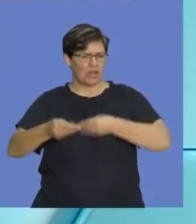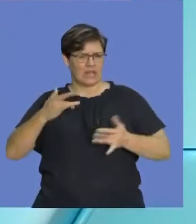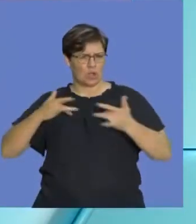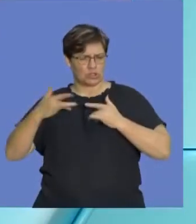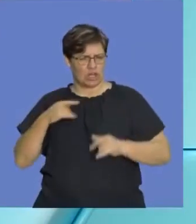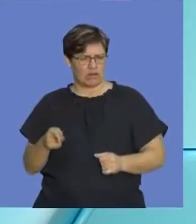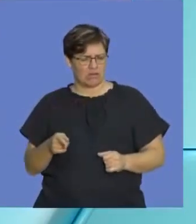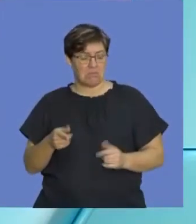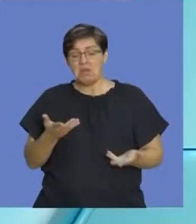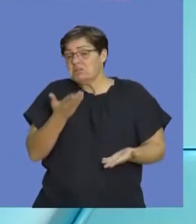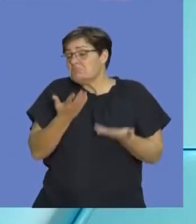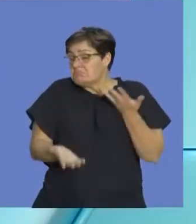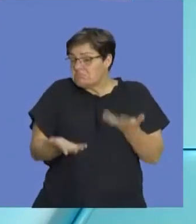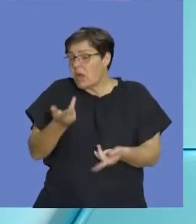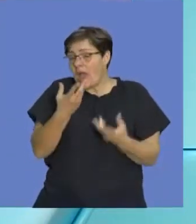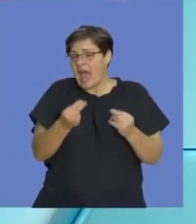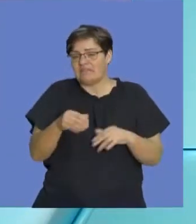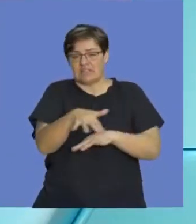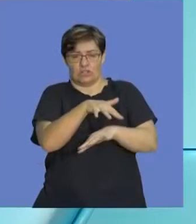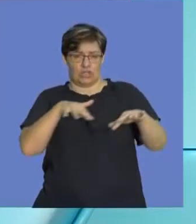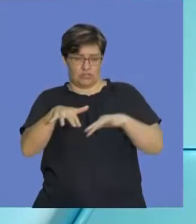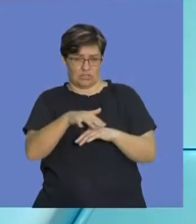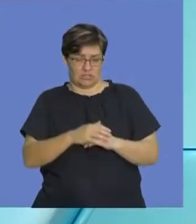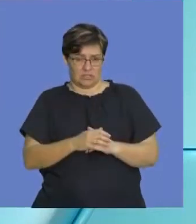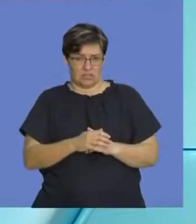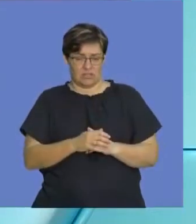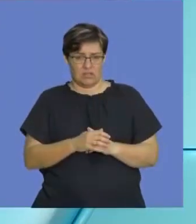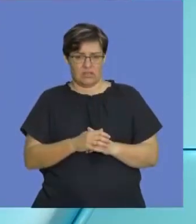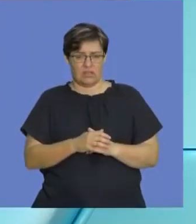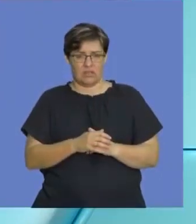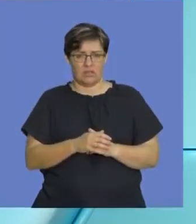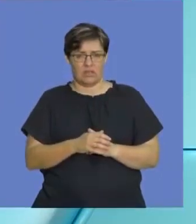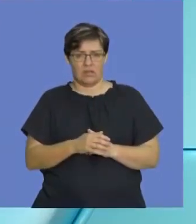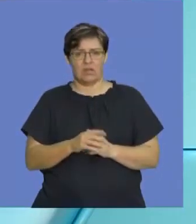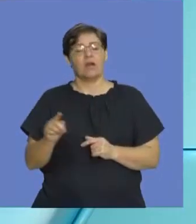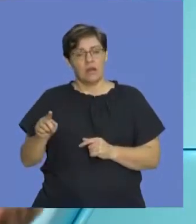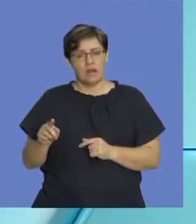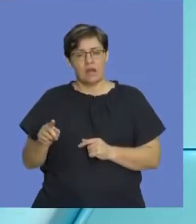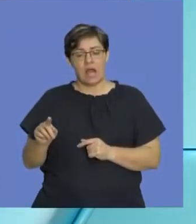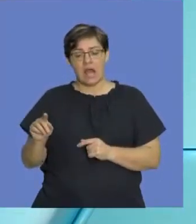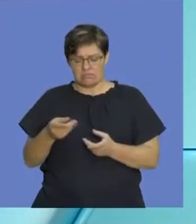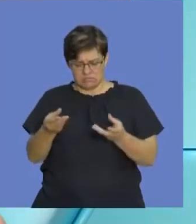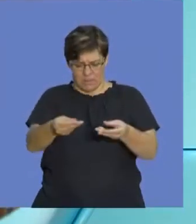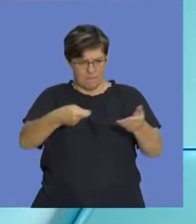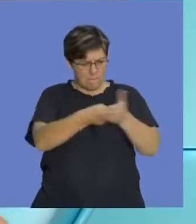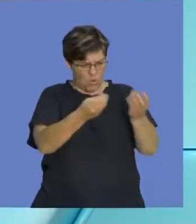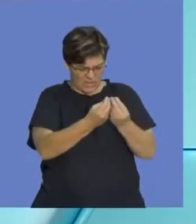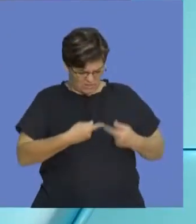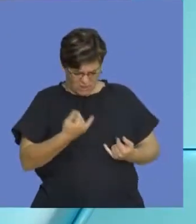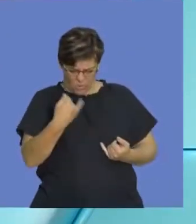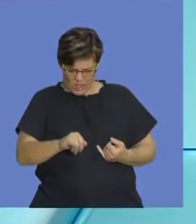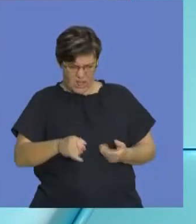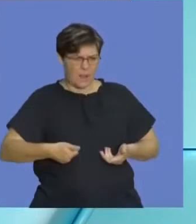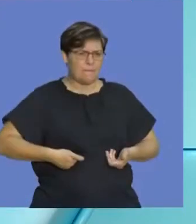have a situation sometimes where you return inventory to your suppliers? Yes, you